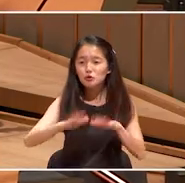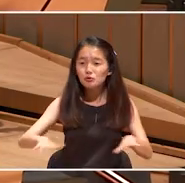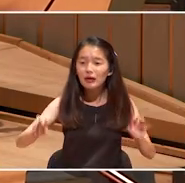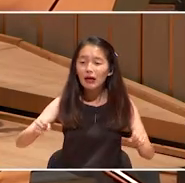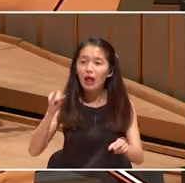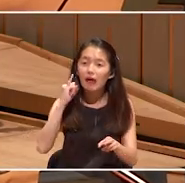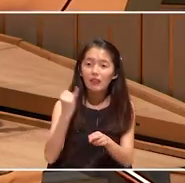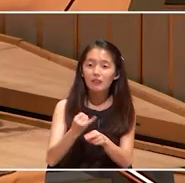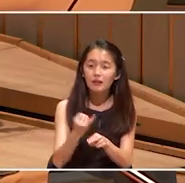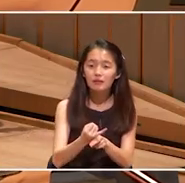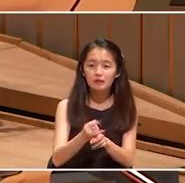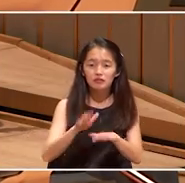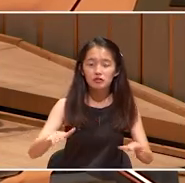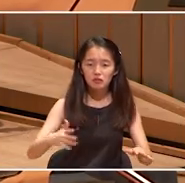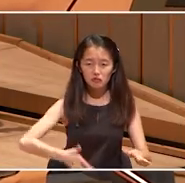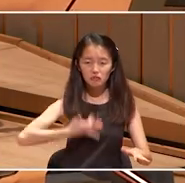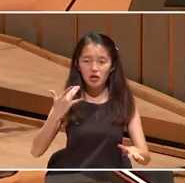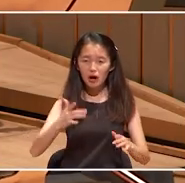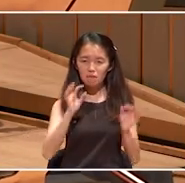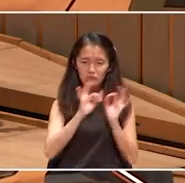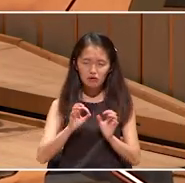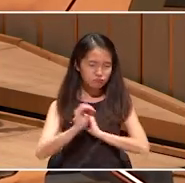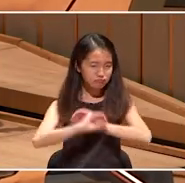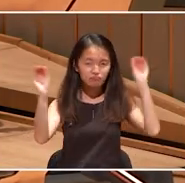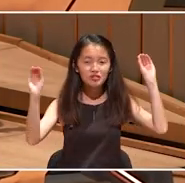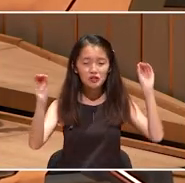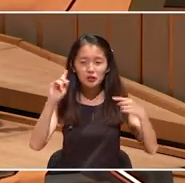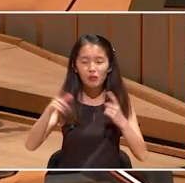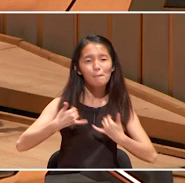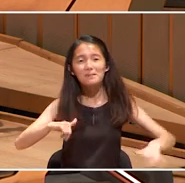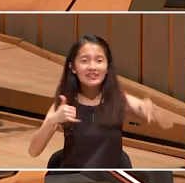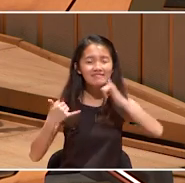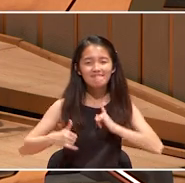that children just don't feel any fear when we play, and so